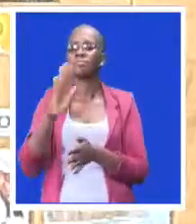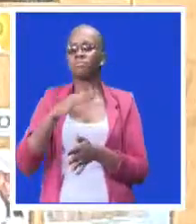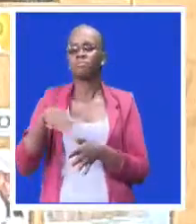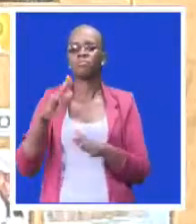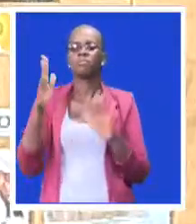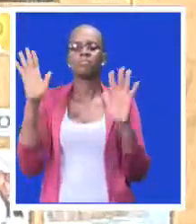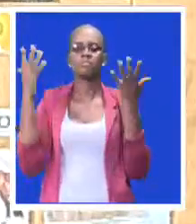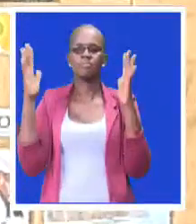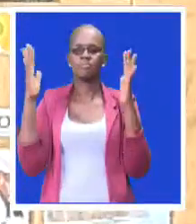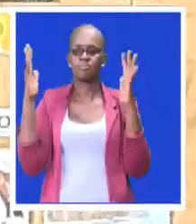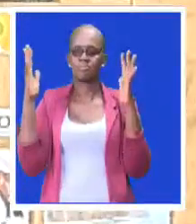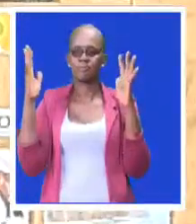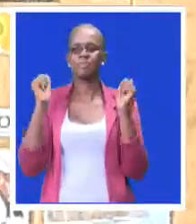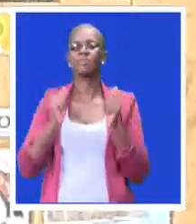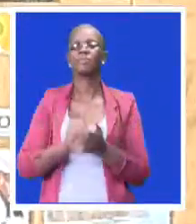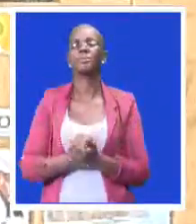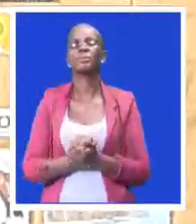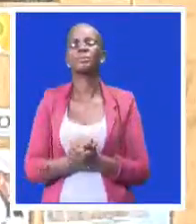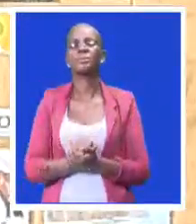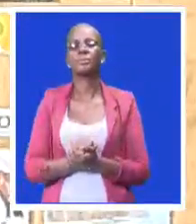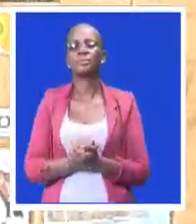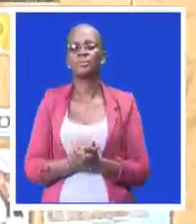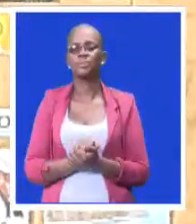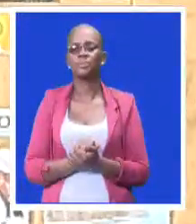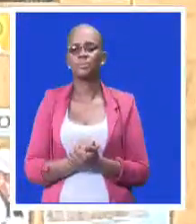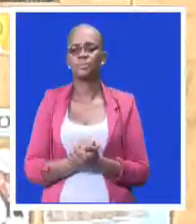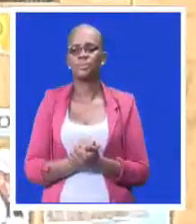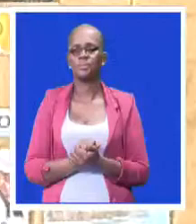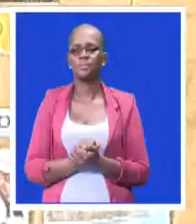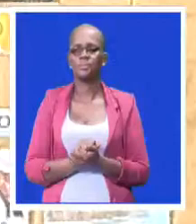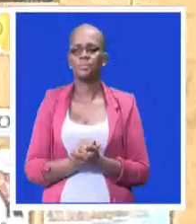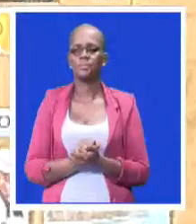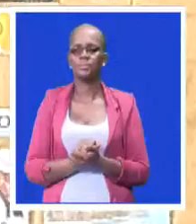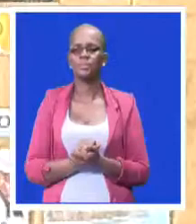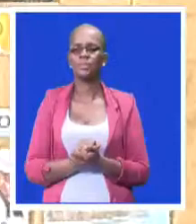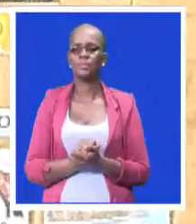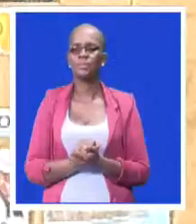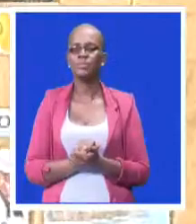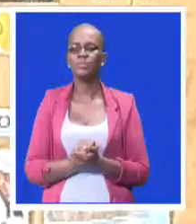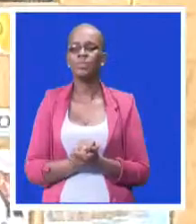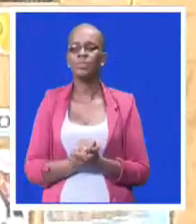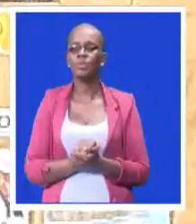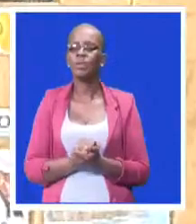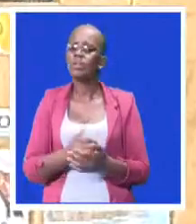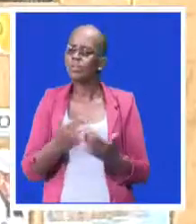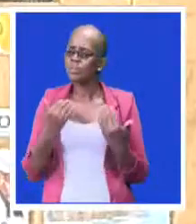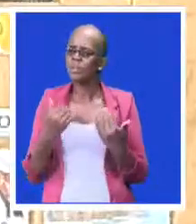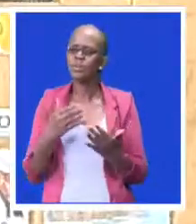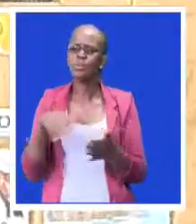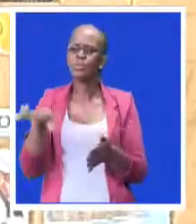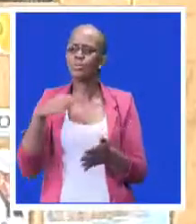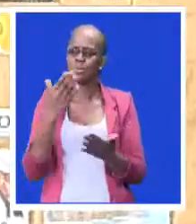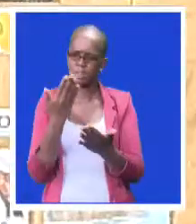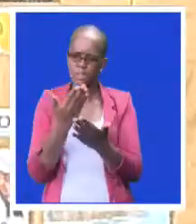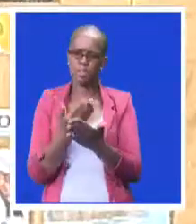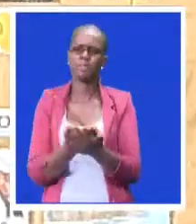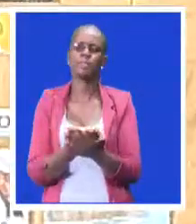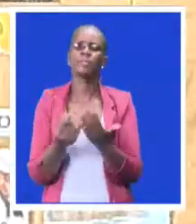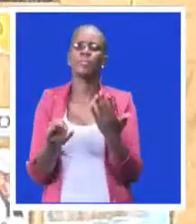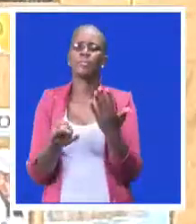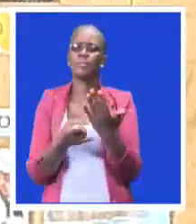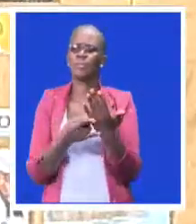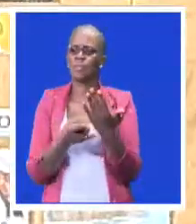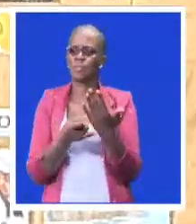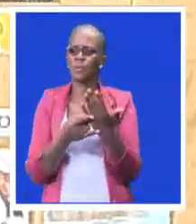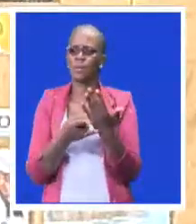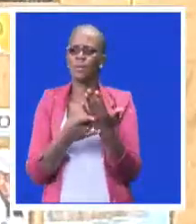You were so brilliant. Now, today I'd like you to help me count this. I have